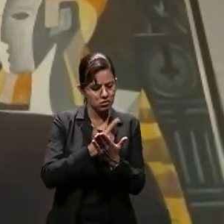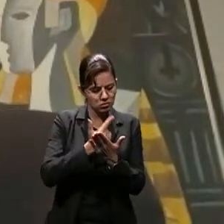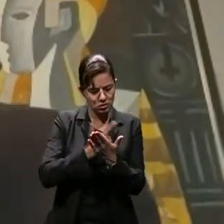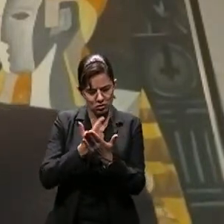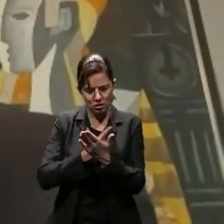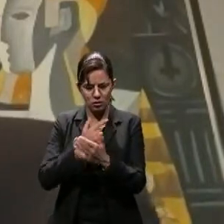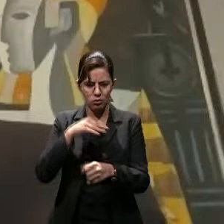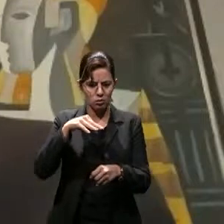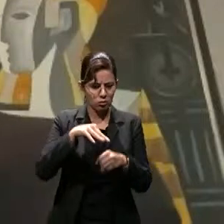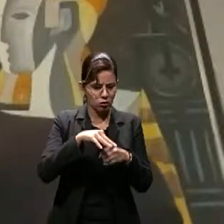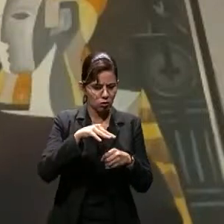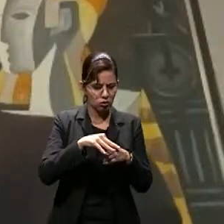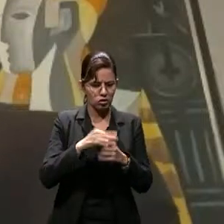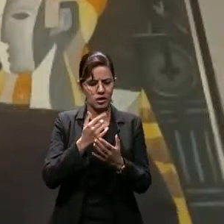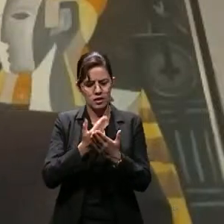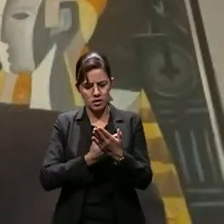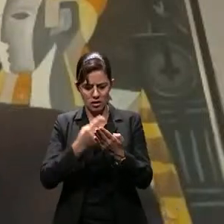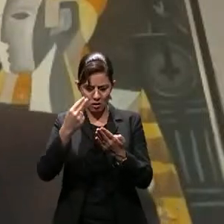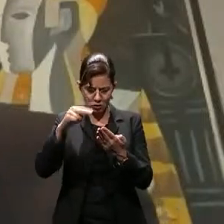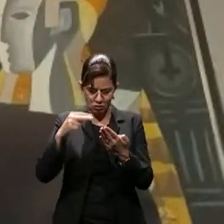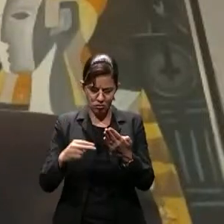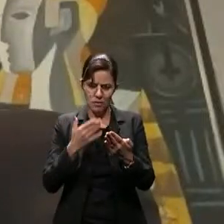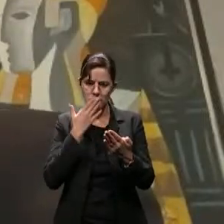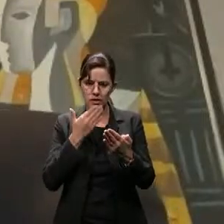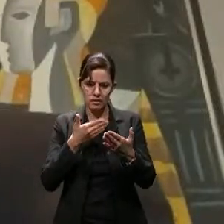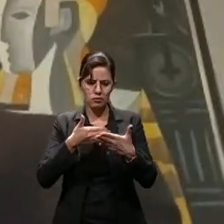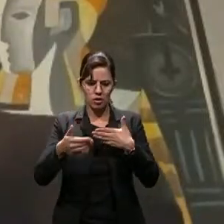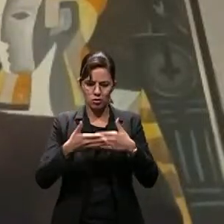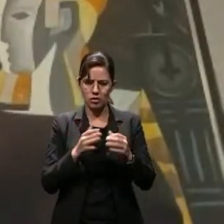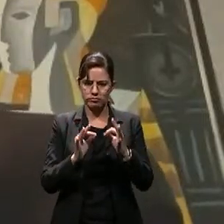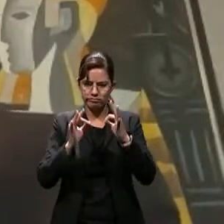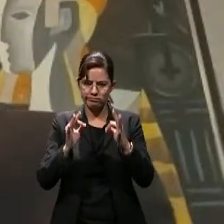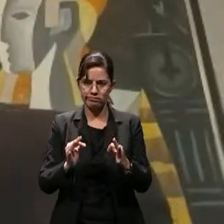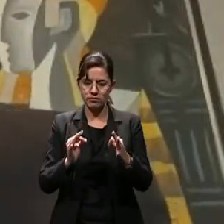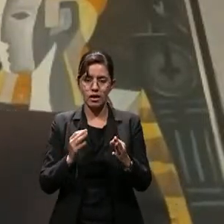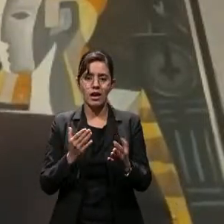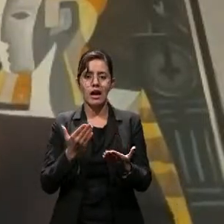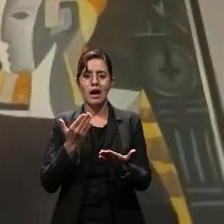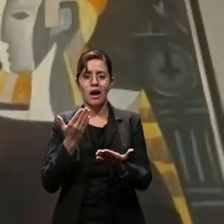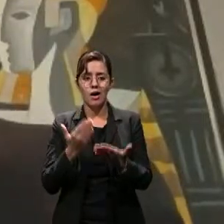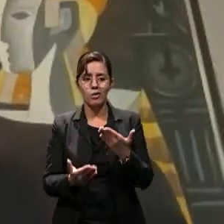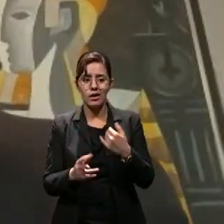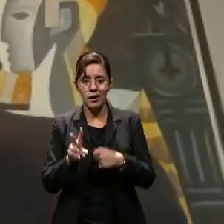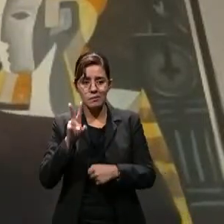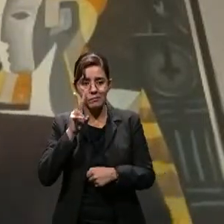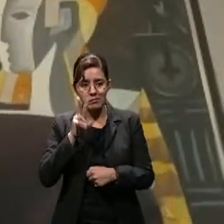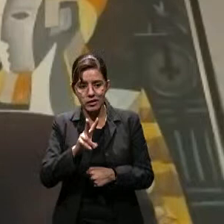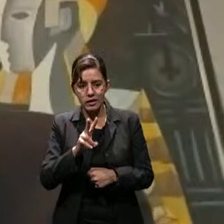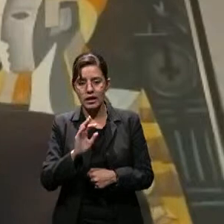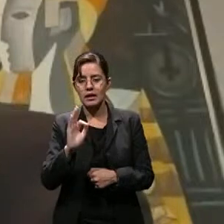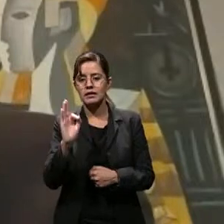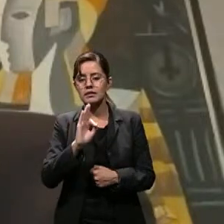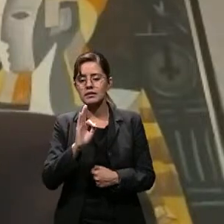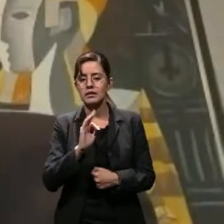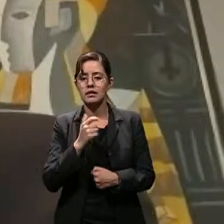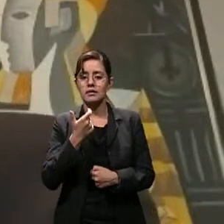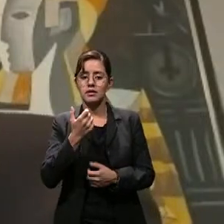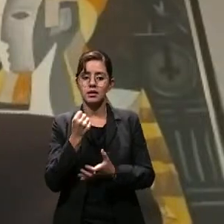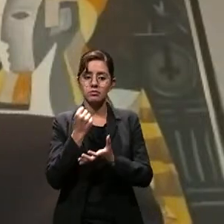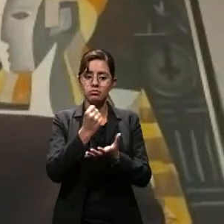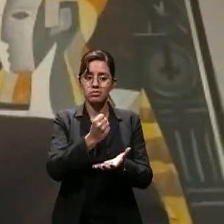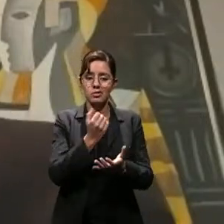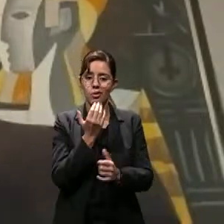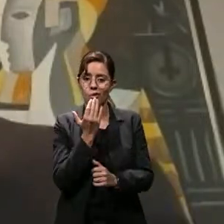the votes, they had an updated list. And now we see that due to lack of funding